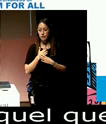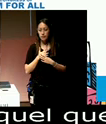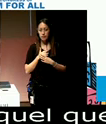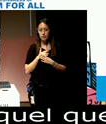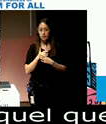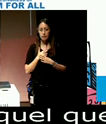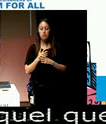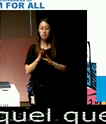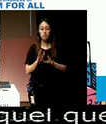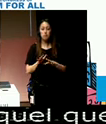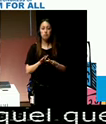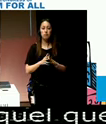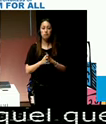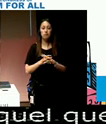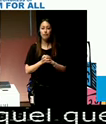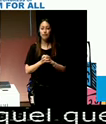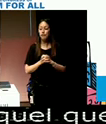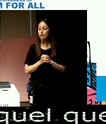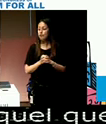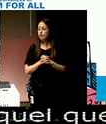Okay. This is the home page.